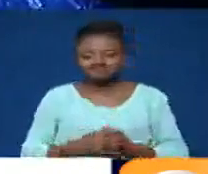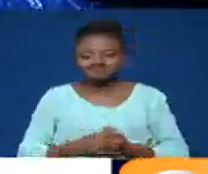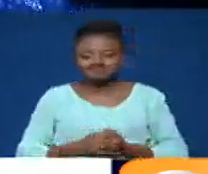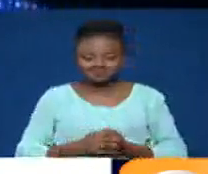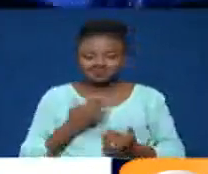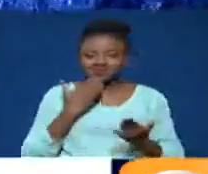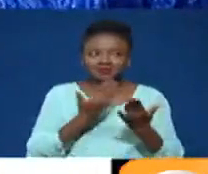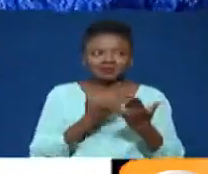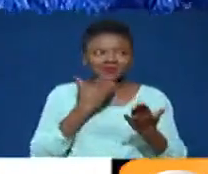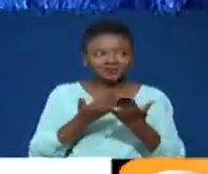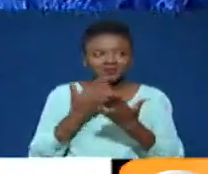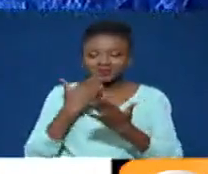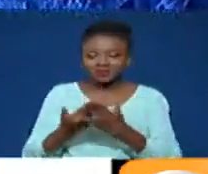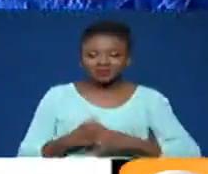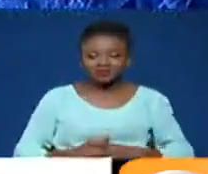Asanteni sana.